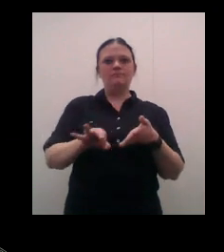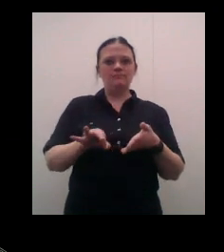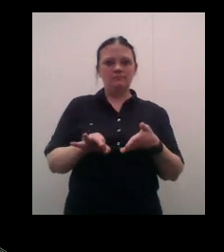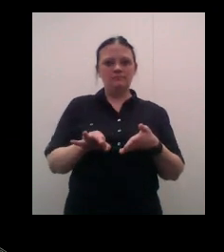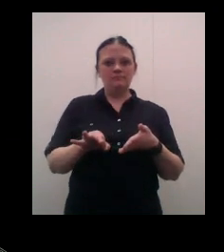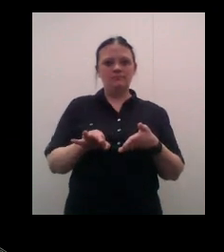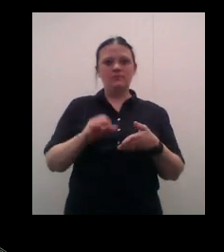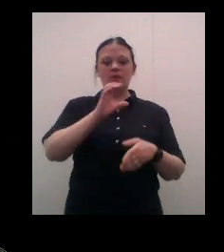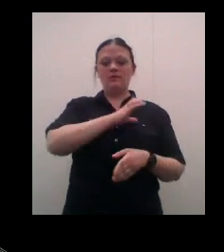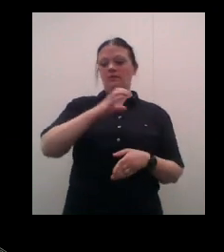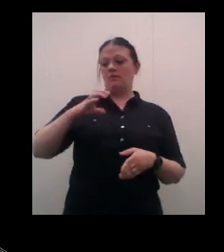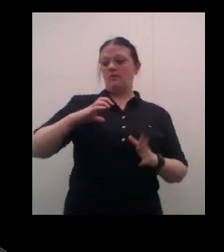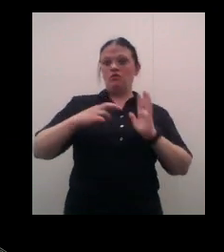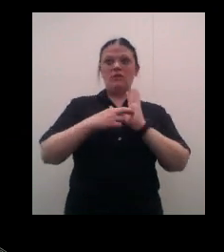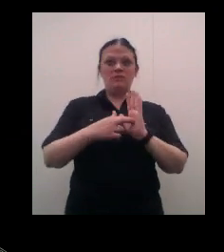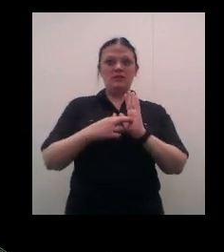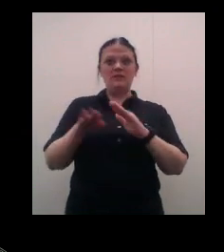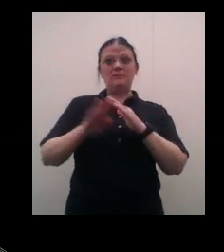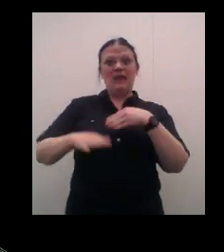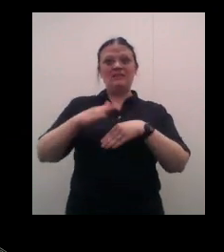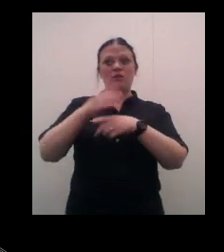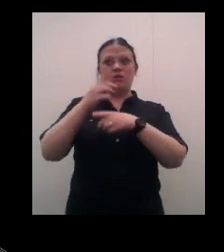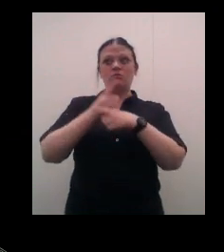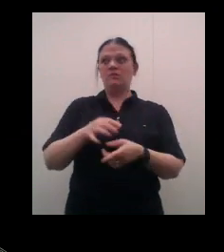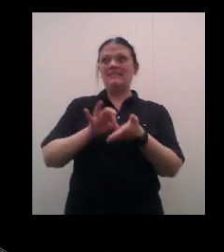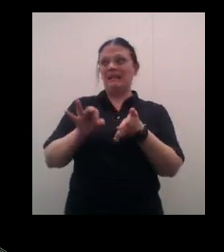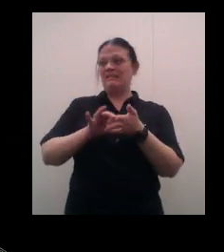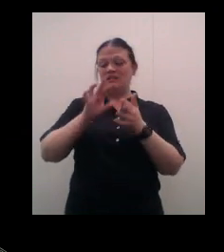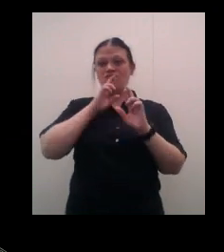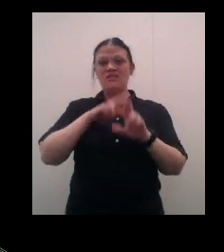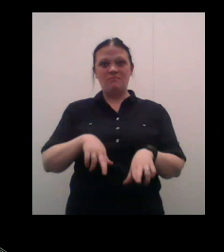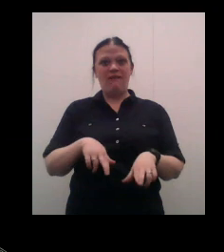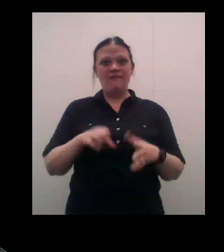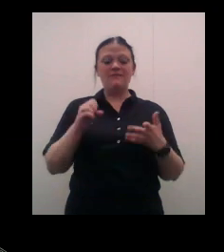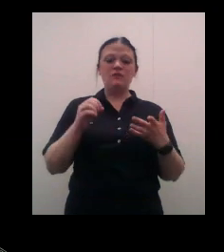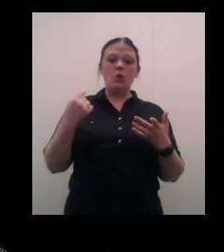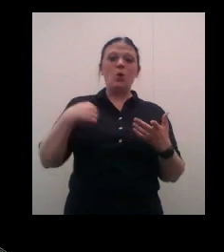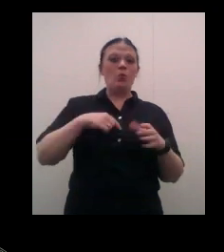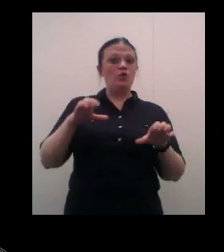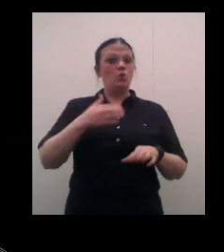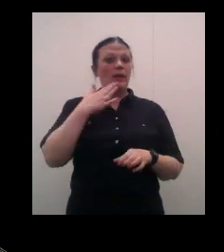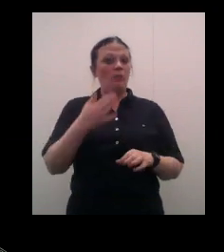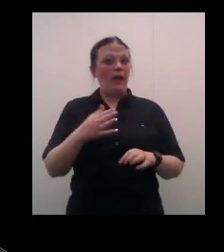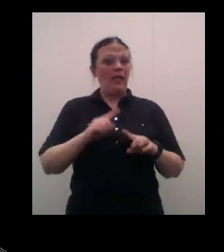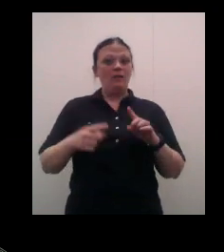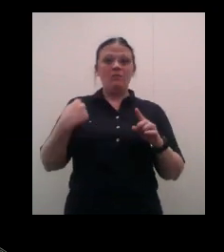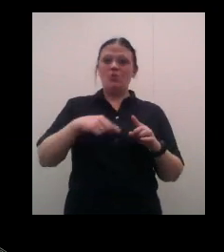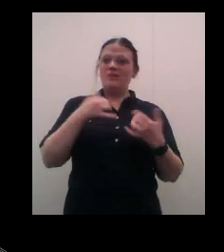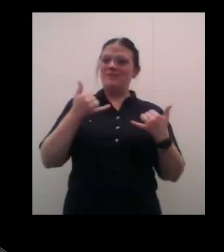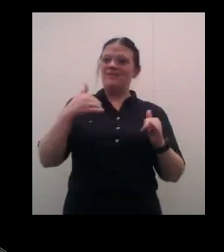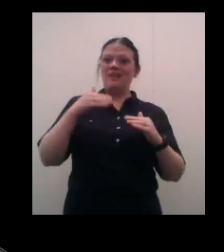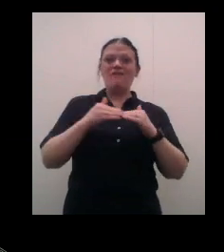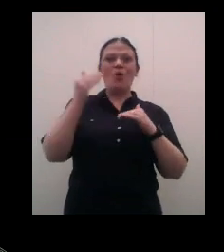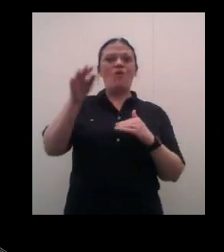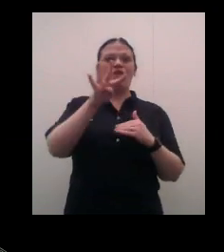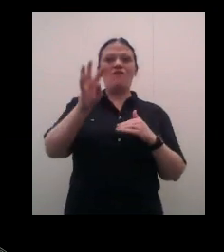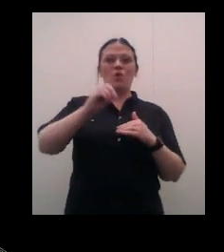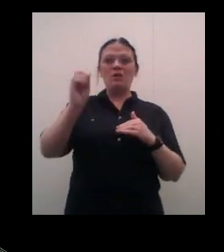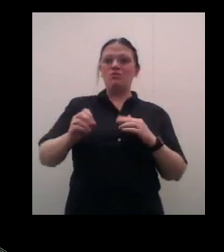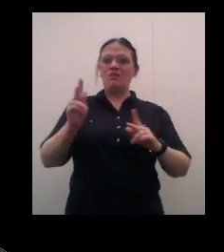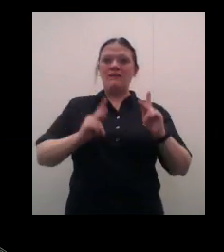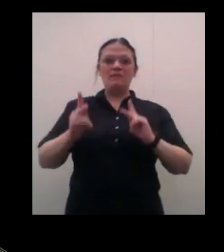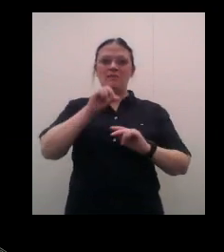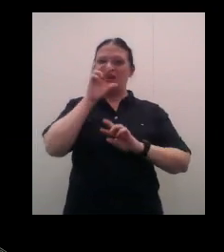The congressional representation is based on accurate census responses. So we're doing well, but we still got over 40% of the population that has